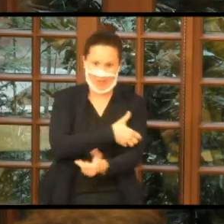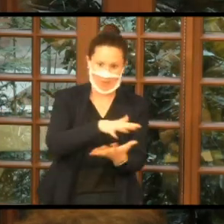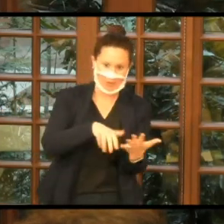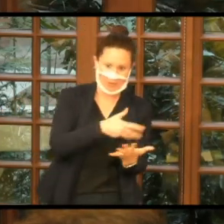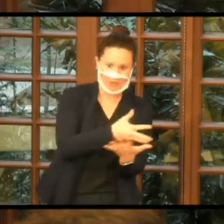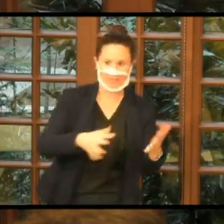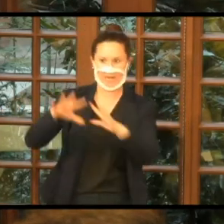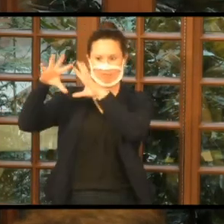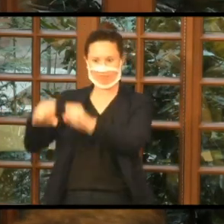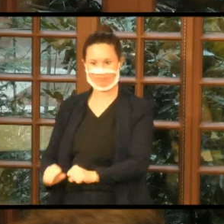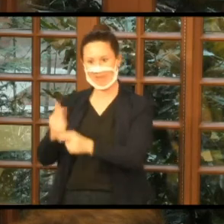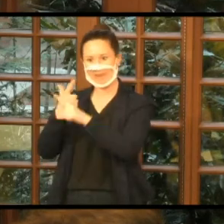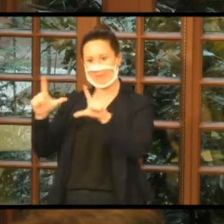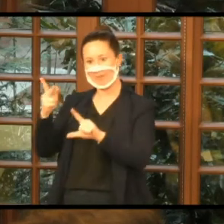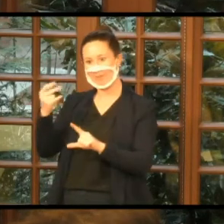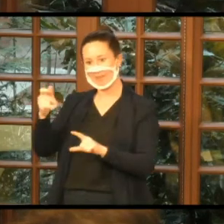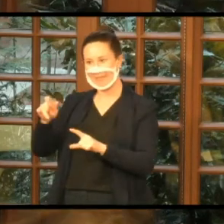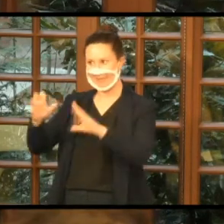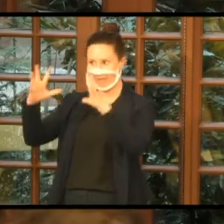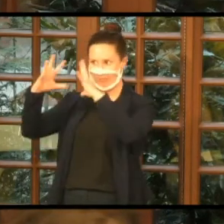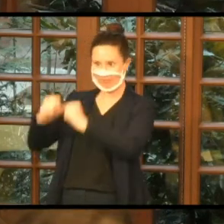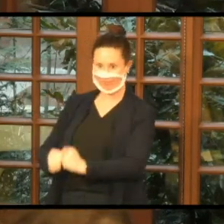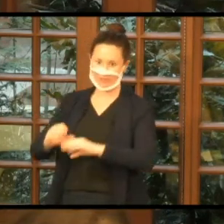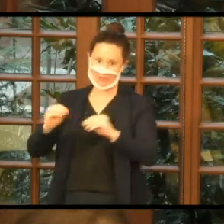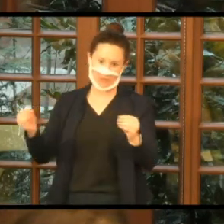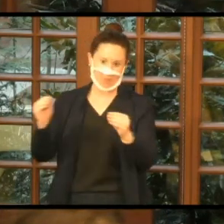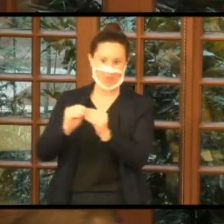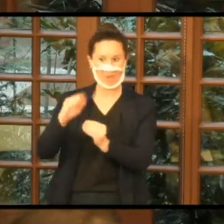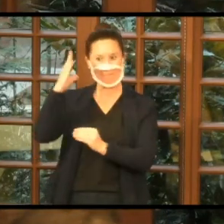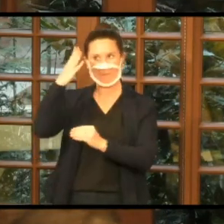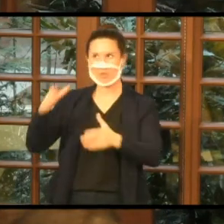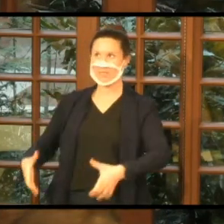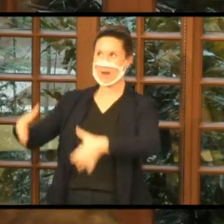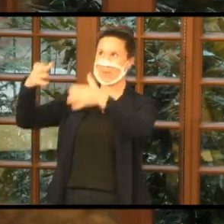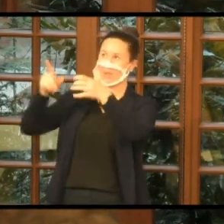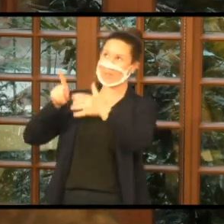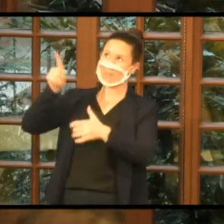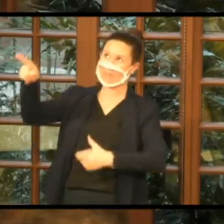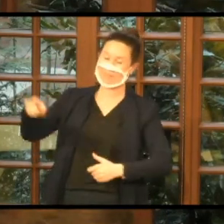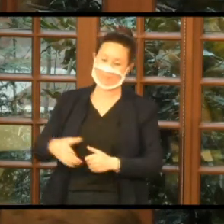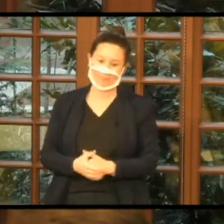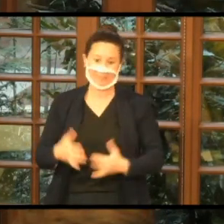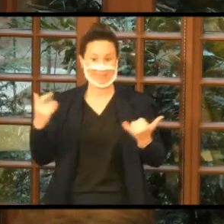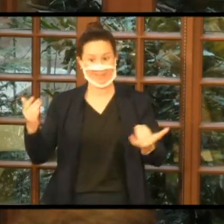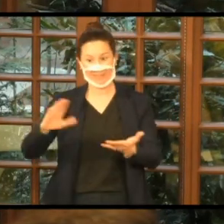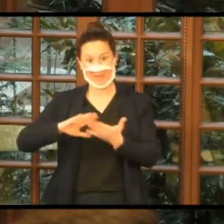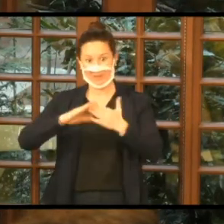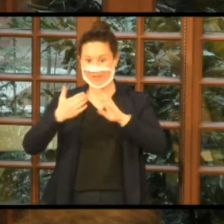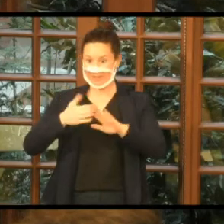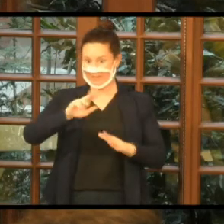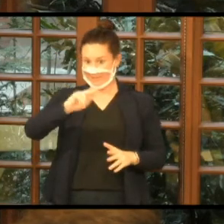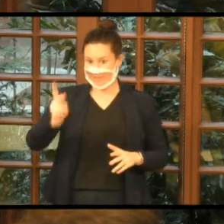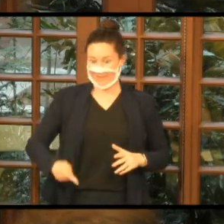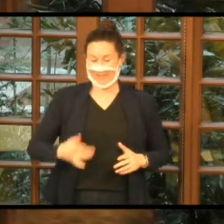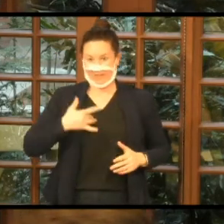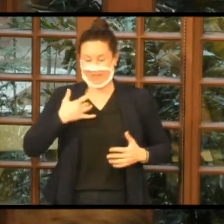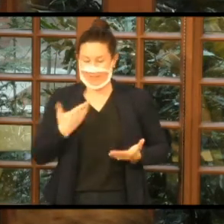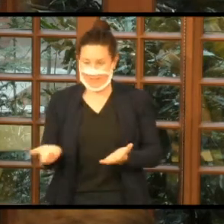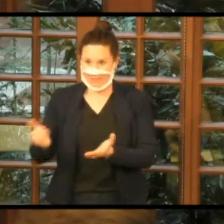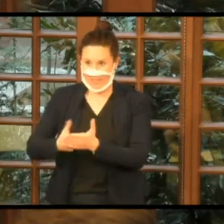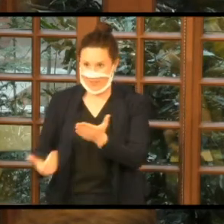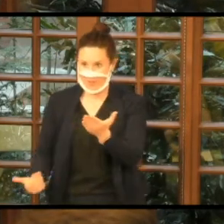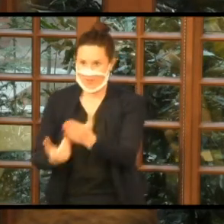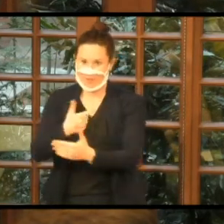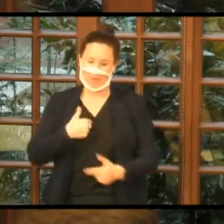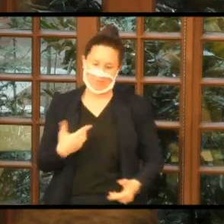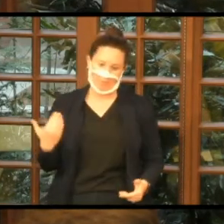Liberty Place. No more mirror tower in the skyline. Now the city's floating another bond and I'm nearly broke, dependent on what